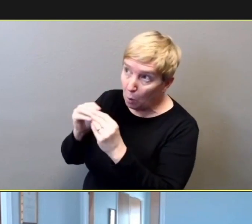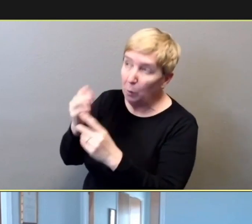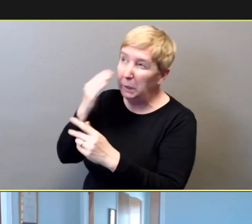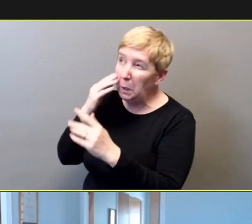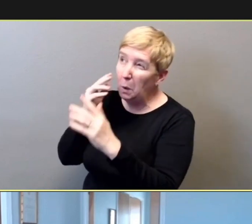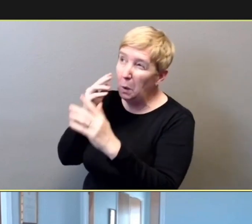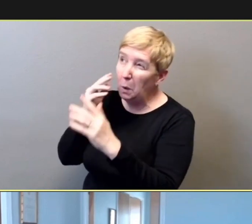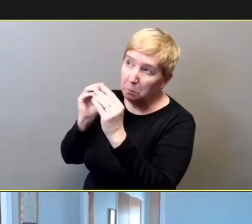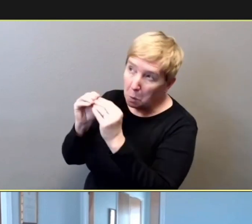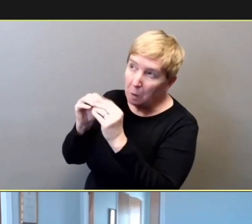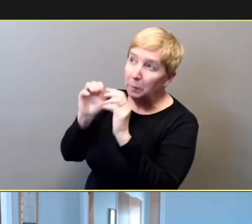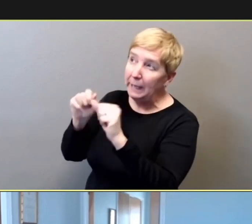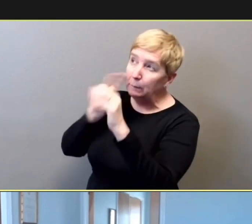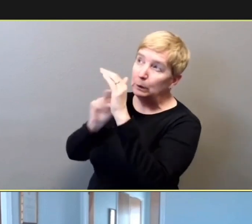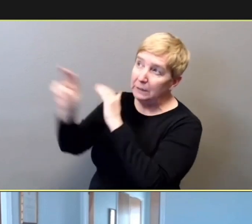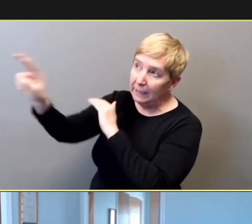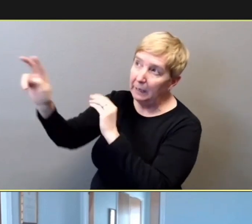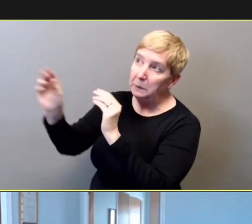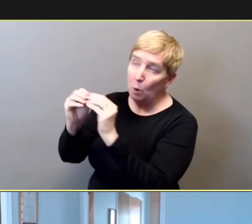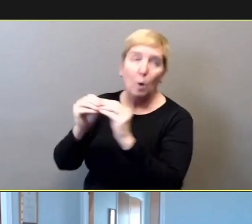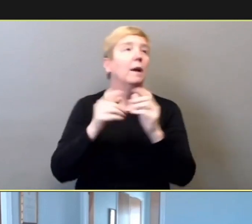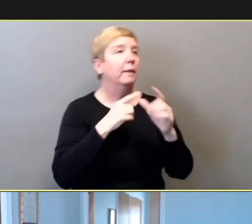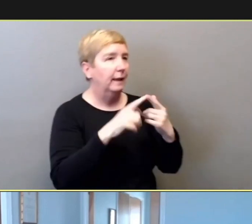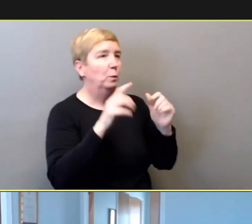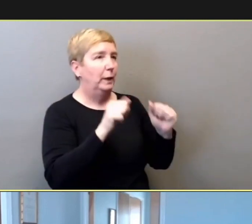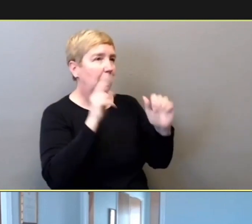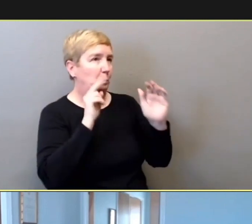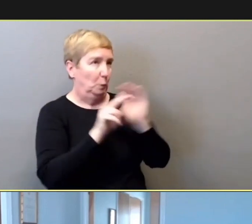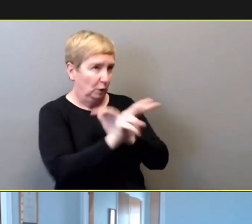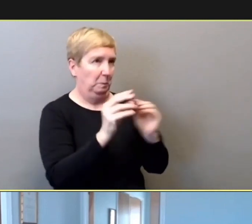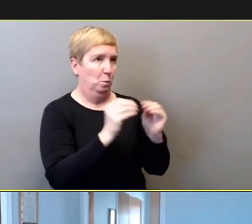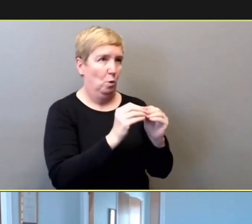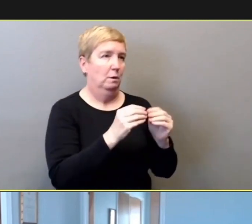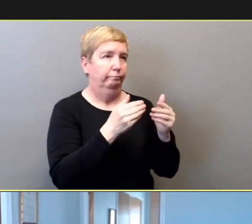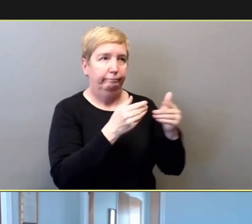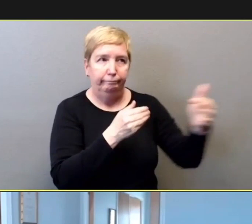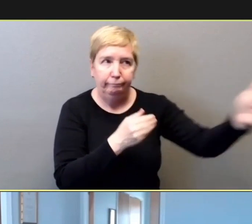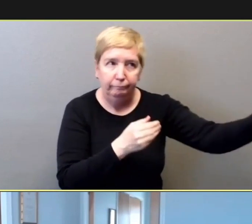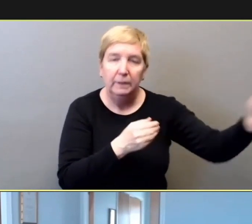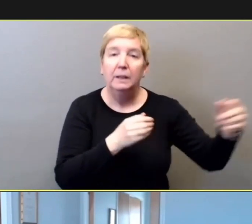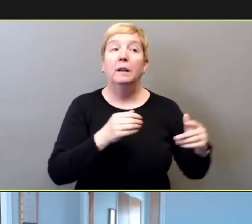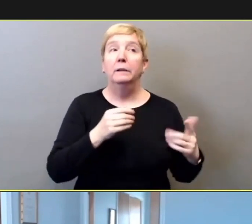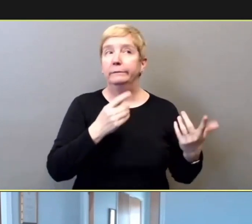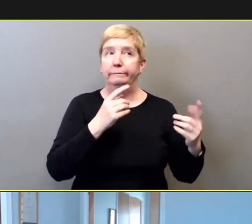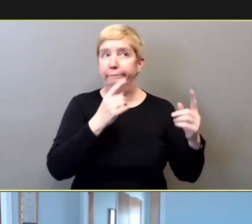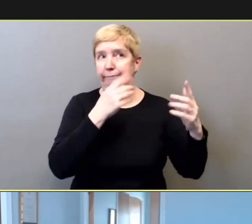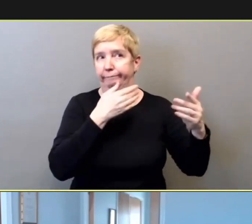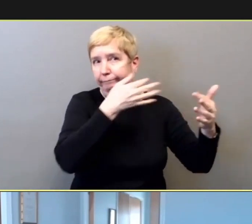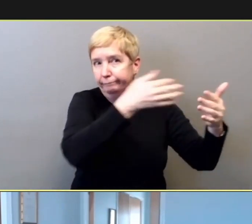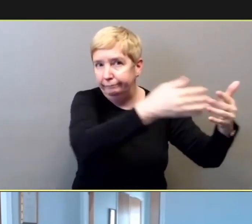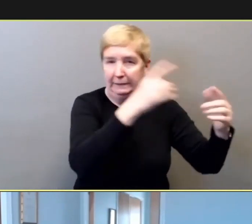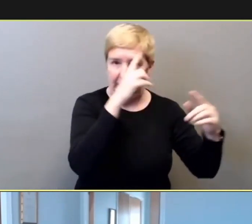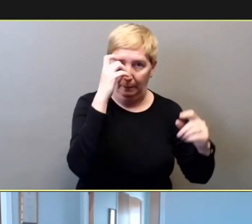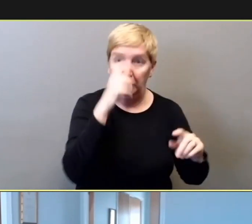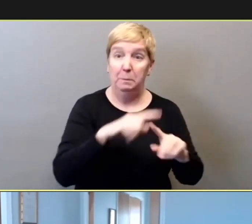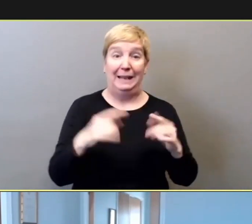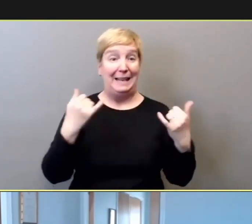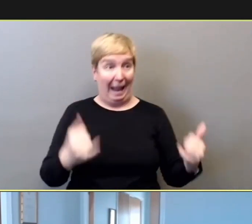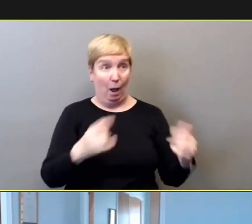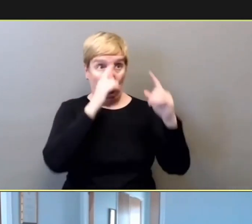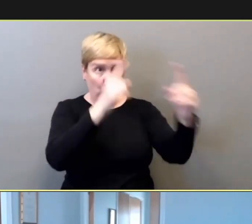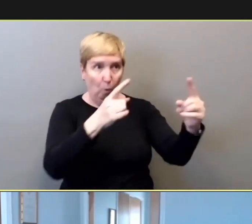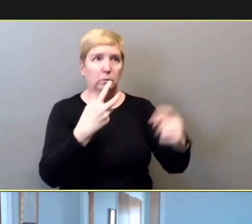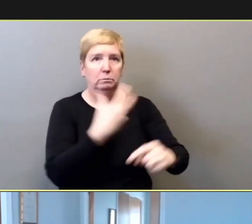can project better where we expect to be by the summer. But right now, it's really to get shots in arms most efficiently. Thank